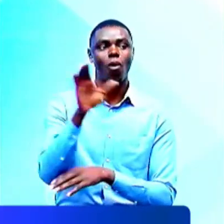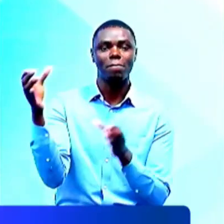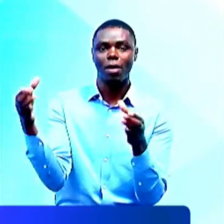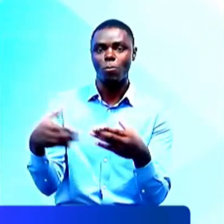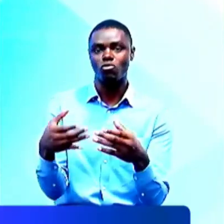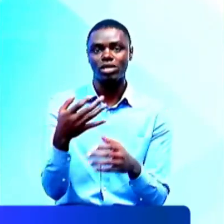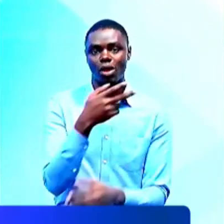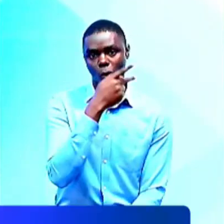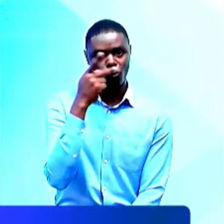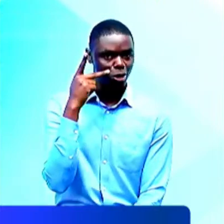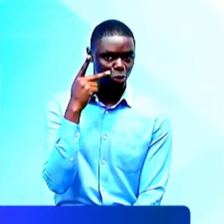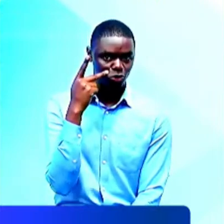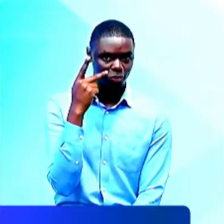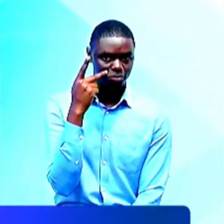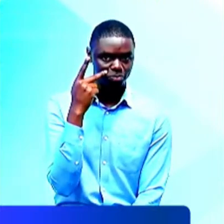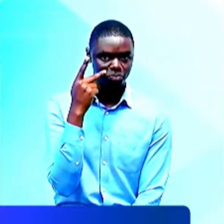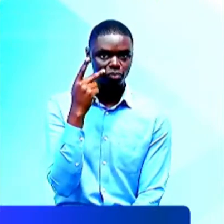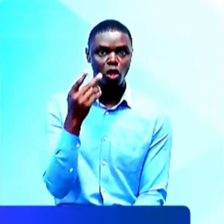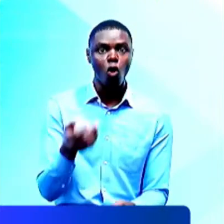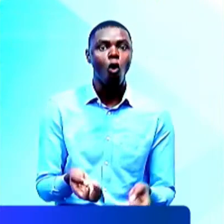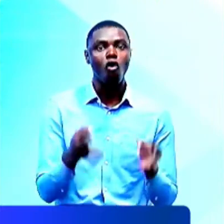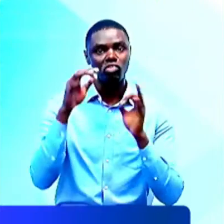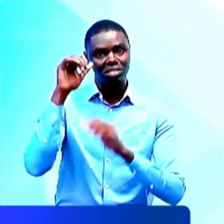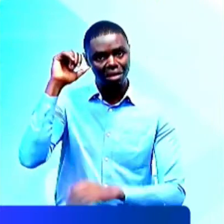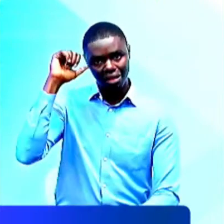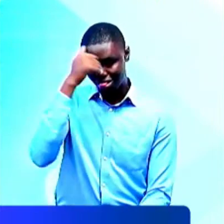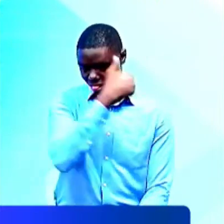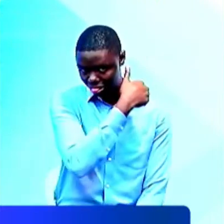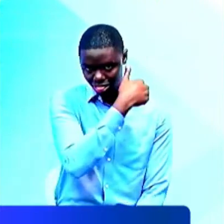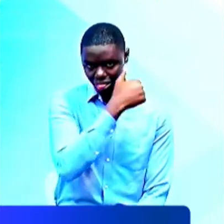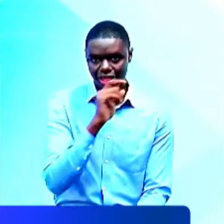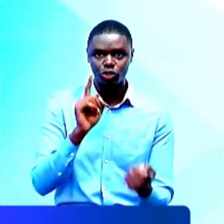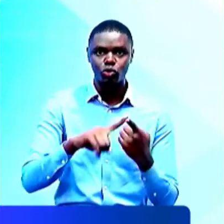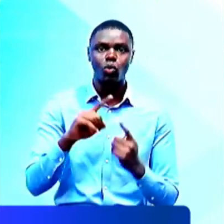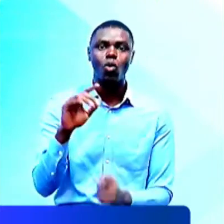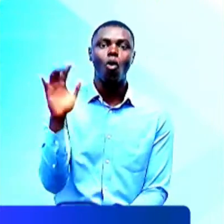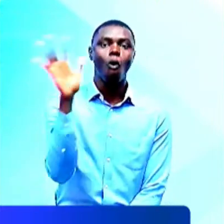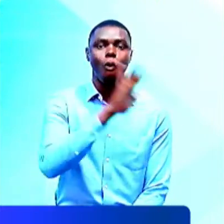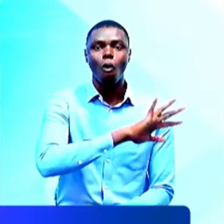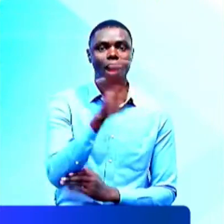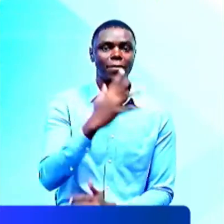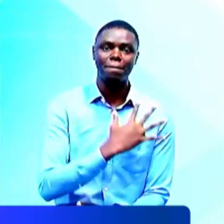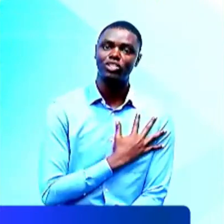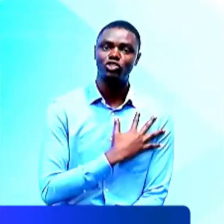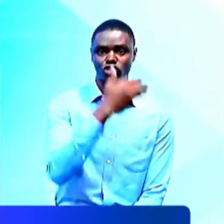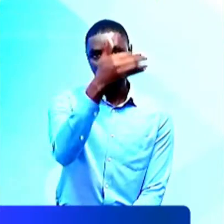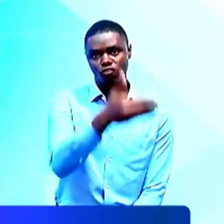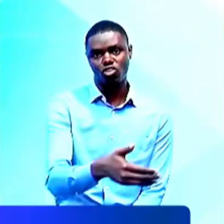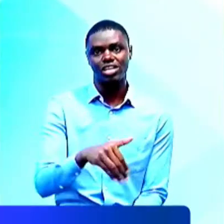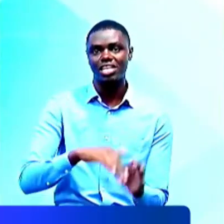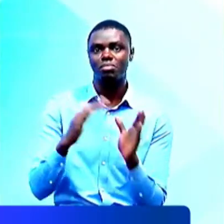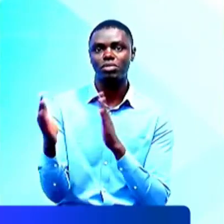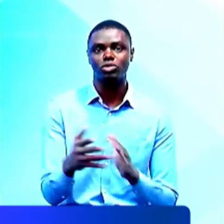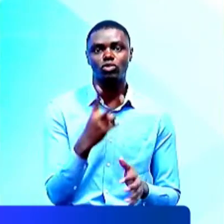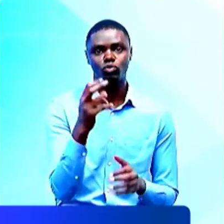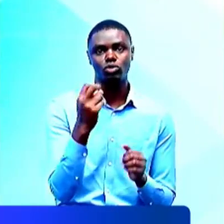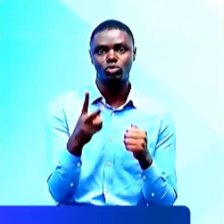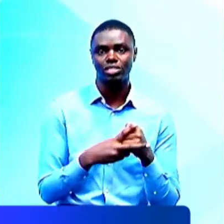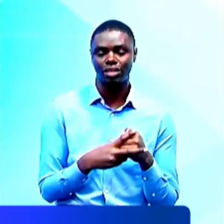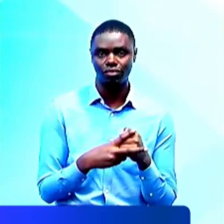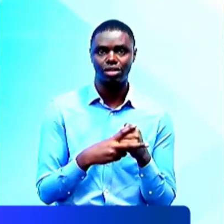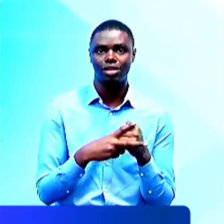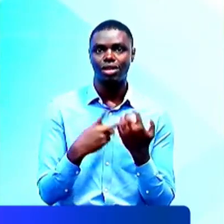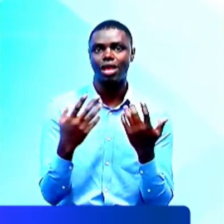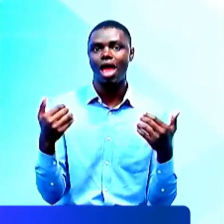of Kalonzo Musyoka officially rebrands to Wiper Patriotic Front in preparations for the 2027